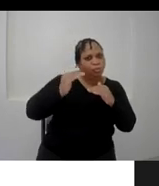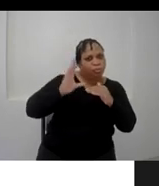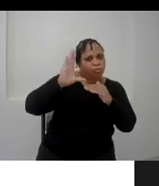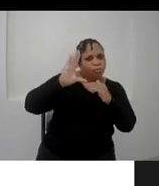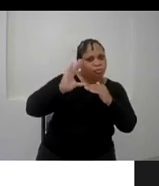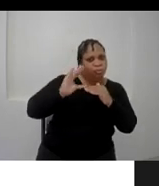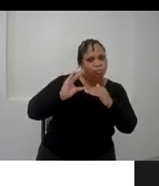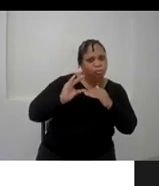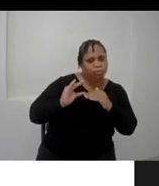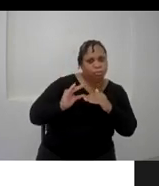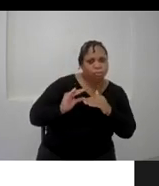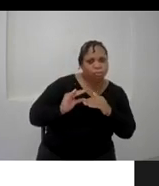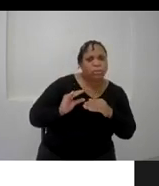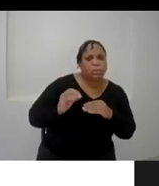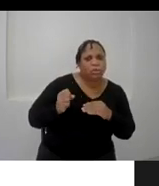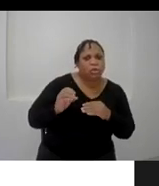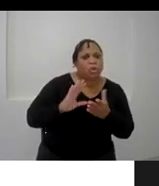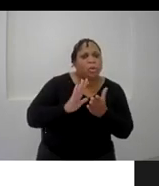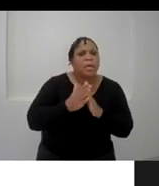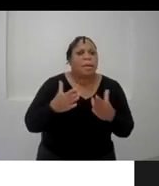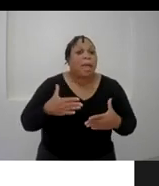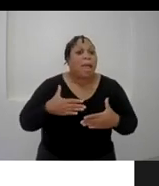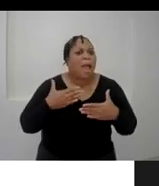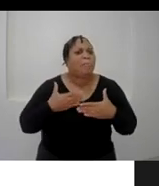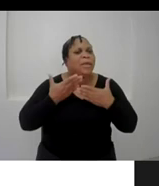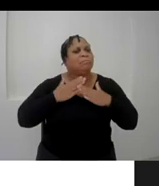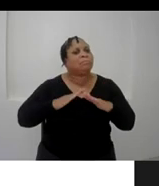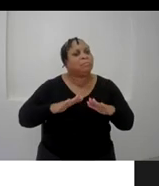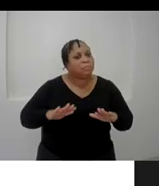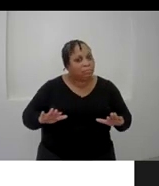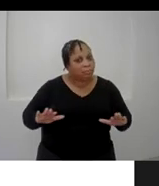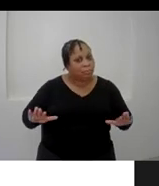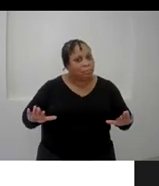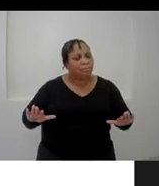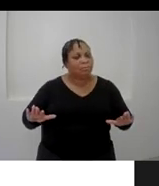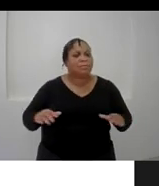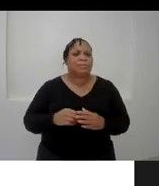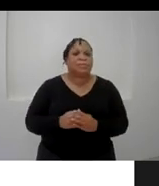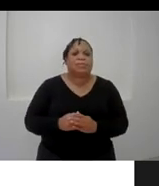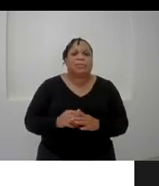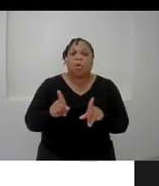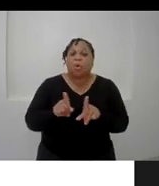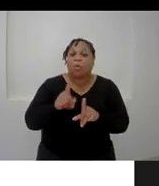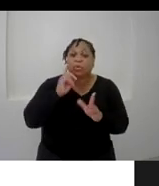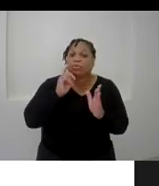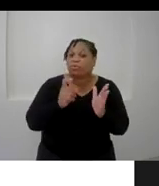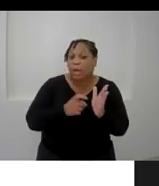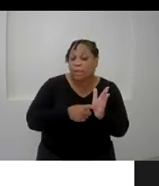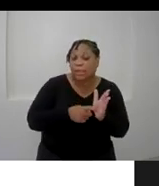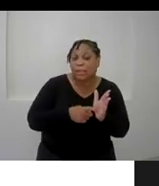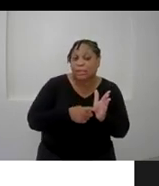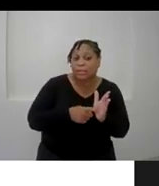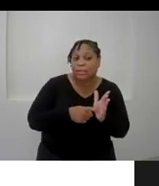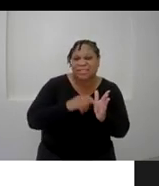back to a happy, contented state? We also recognise that those approaches